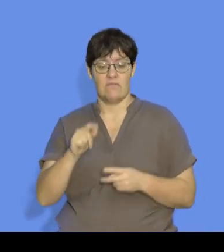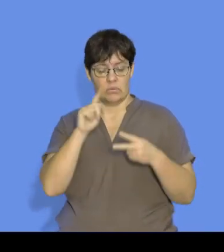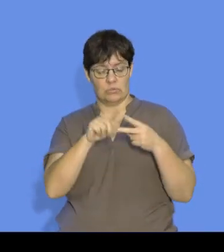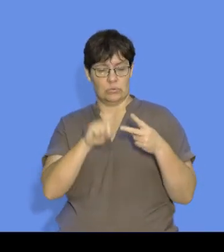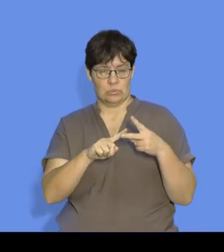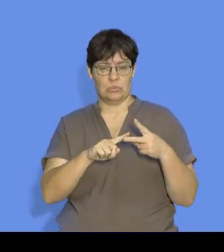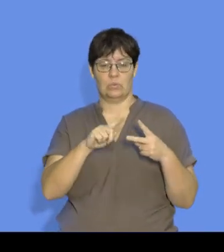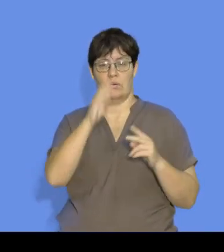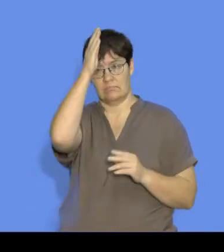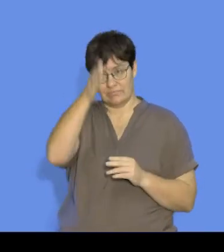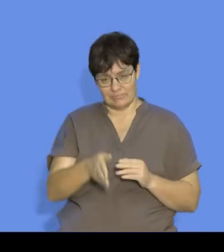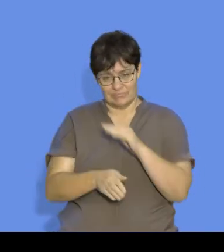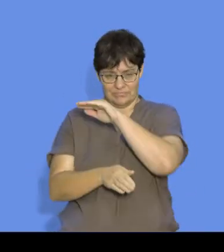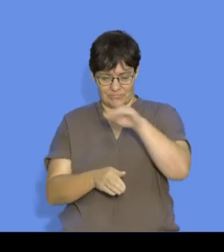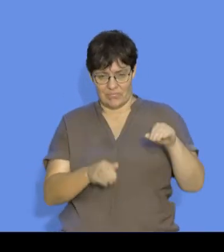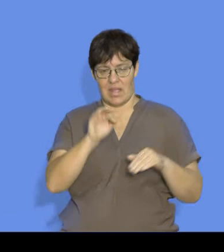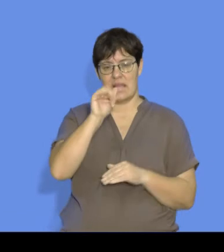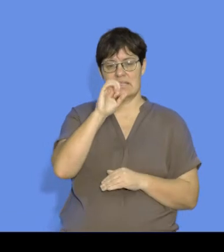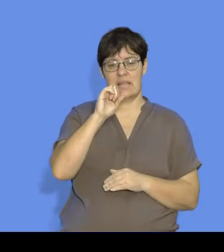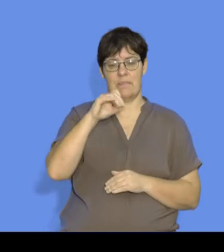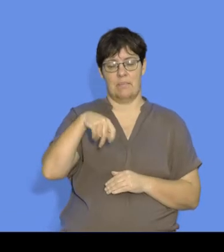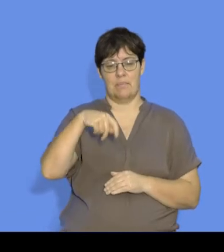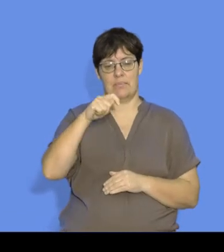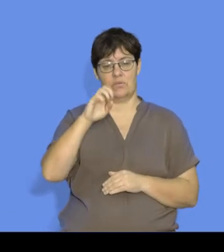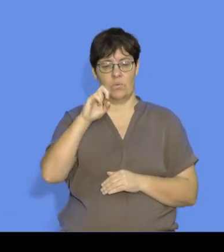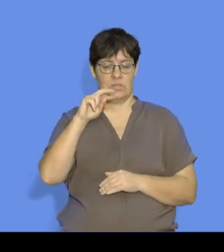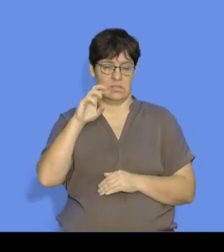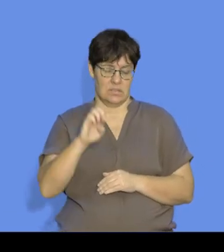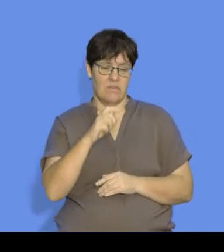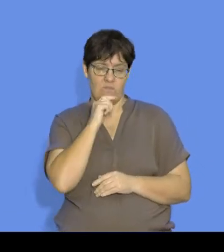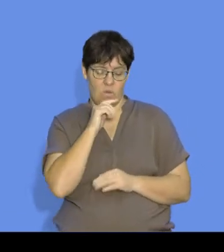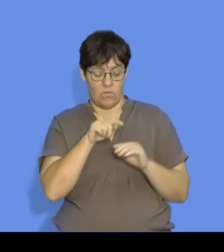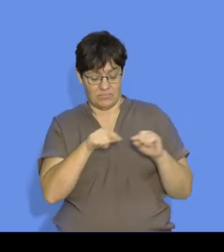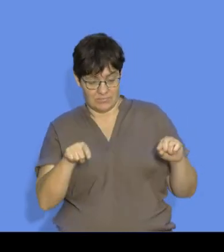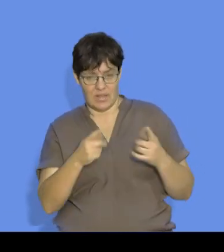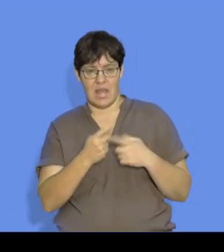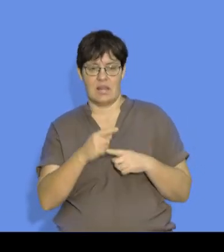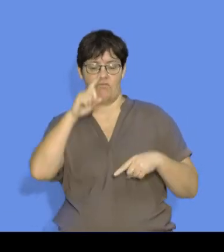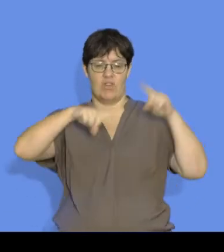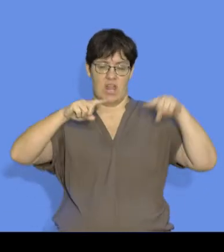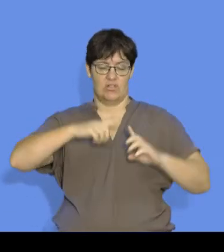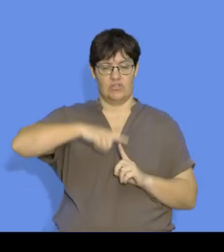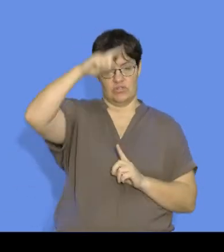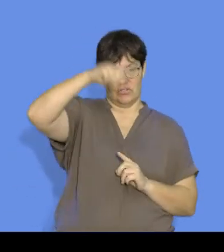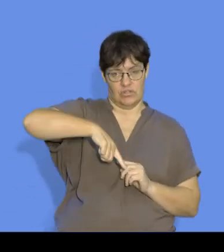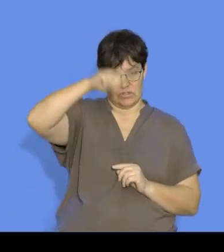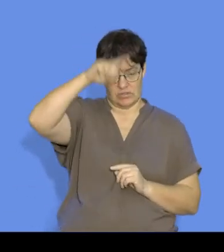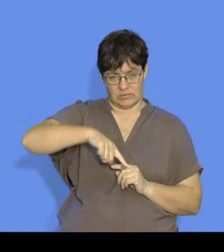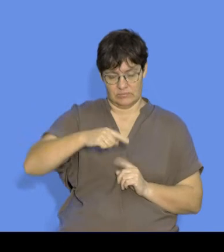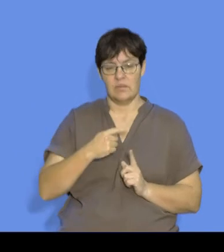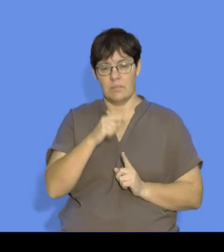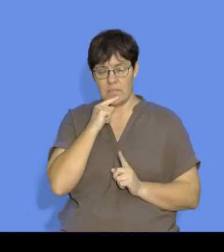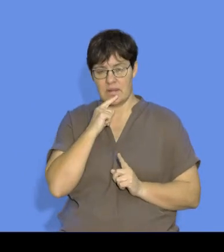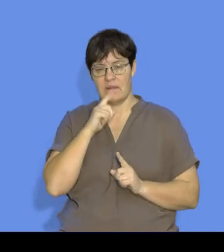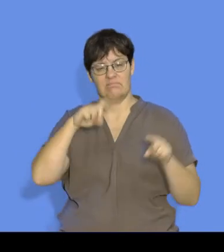two asymptotes. So the first asymptote will be what we talk about in terms of the domain, and then the range